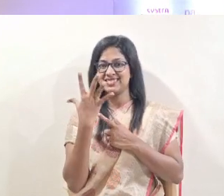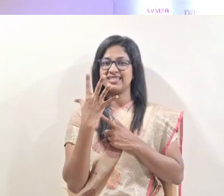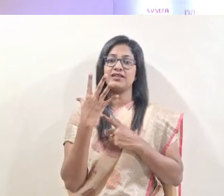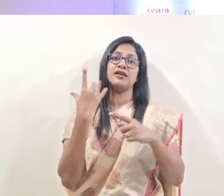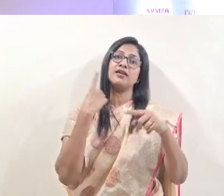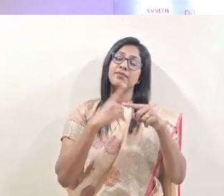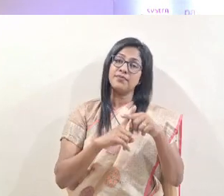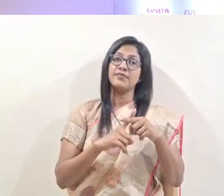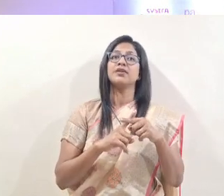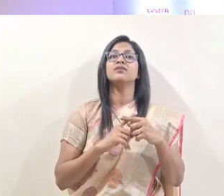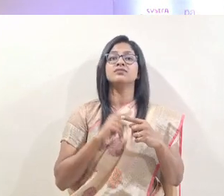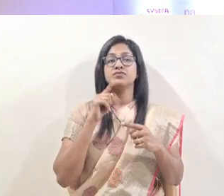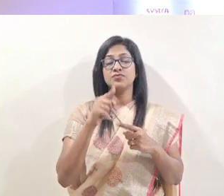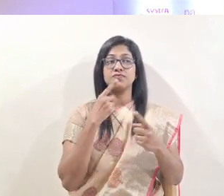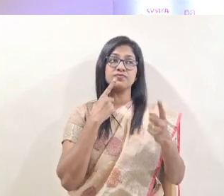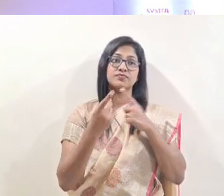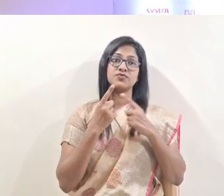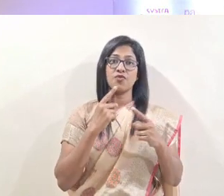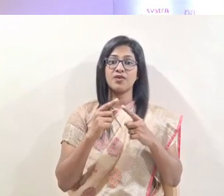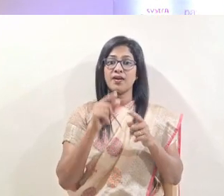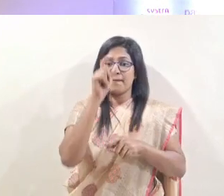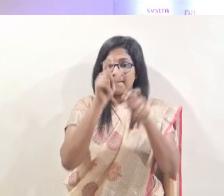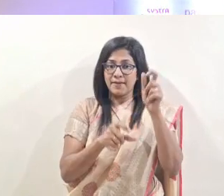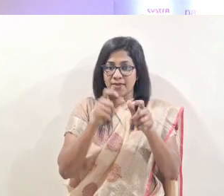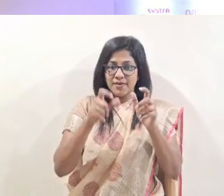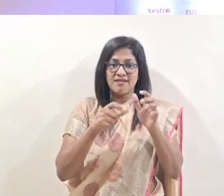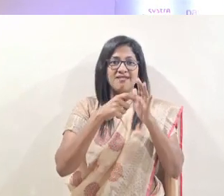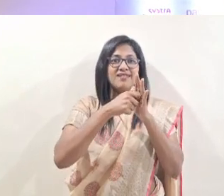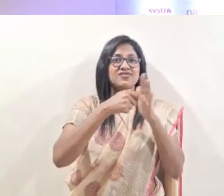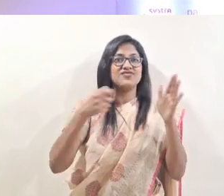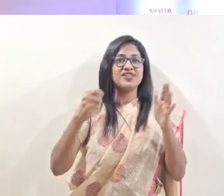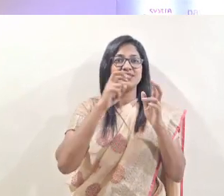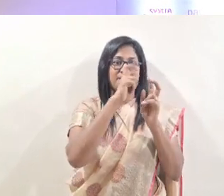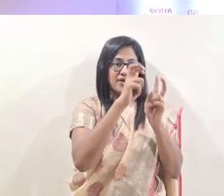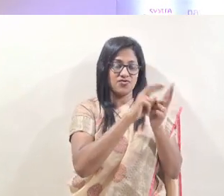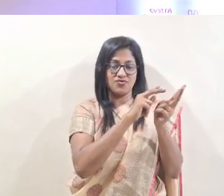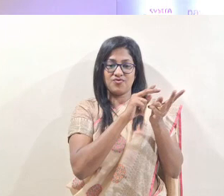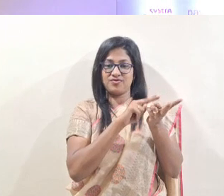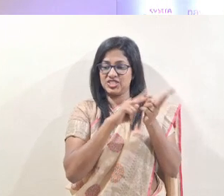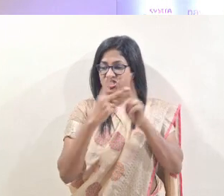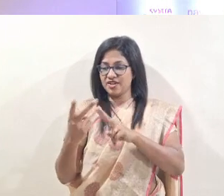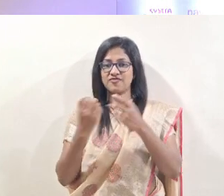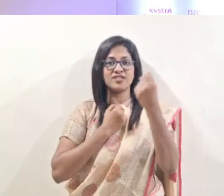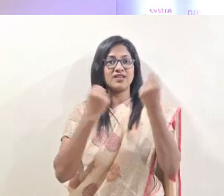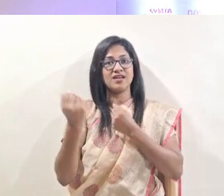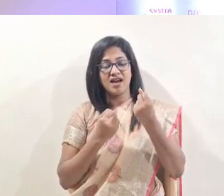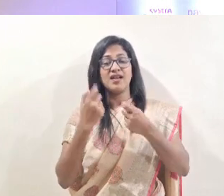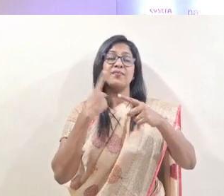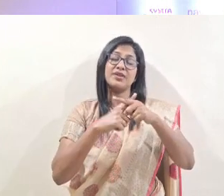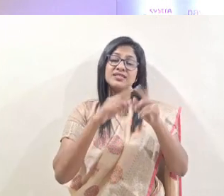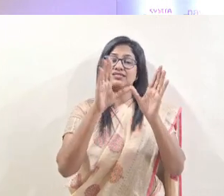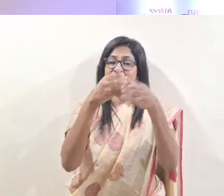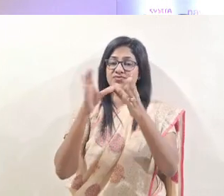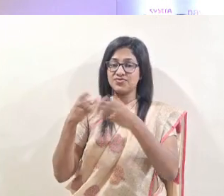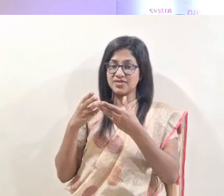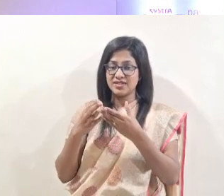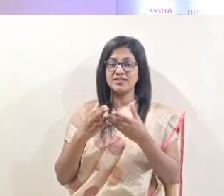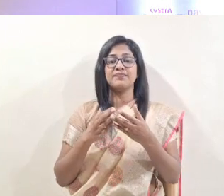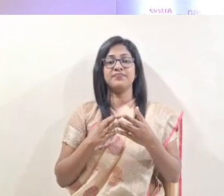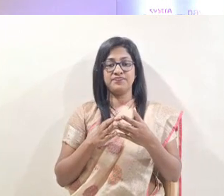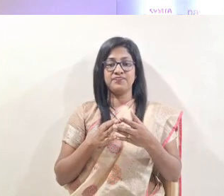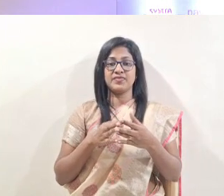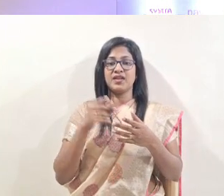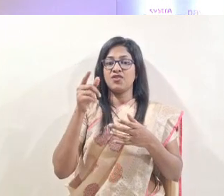talking about on how people switch from metros to cars, and we have other segments of people who